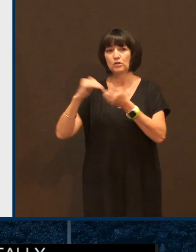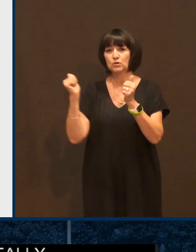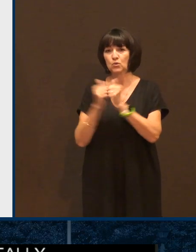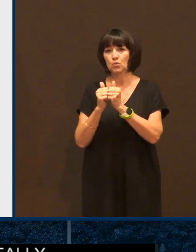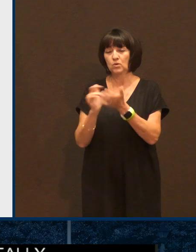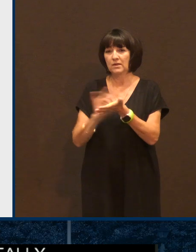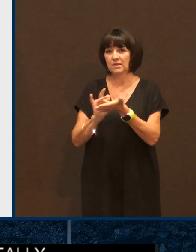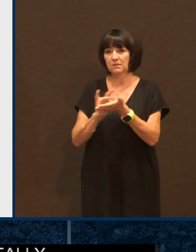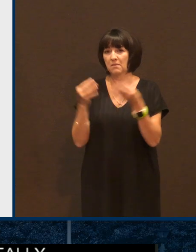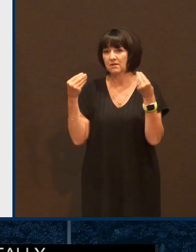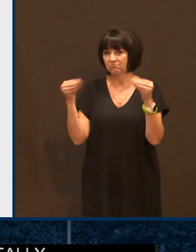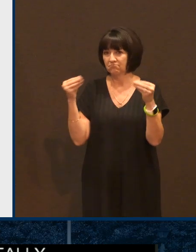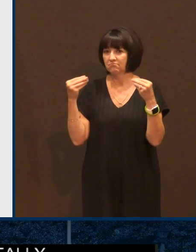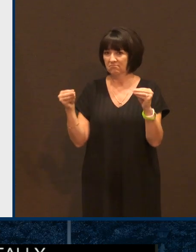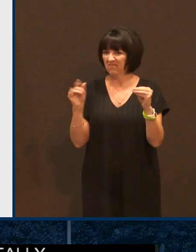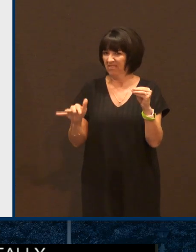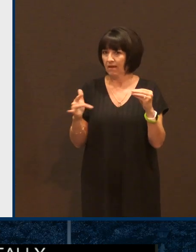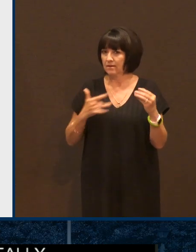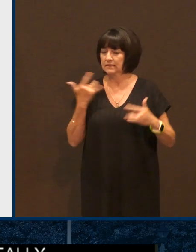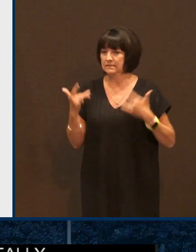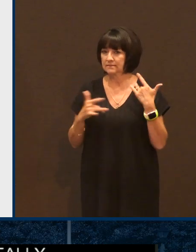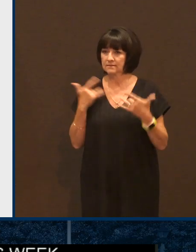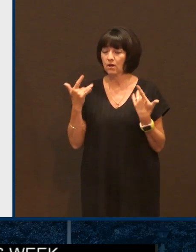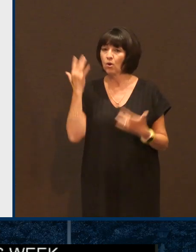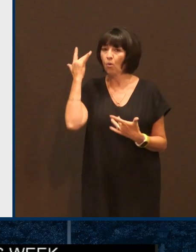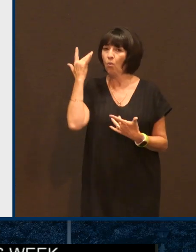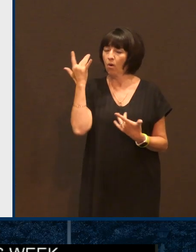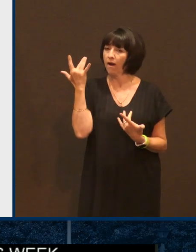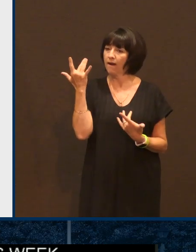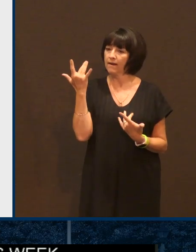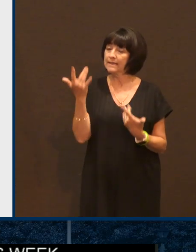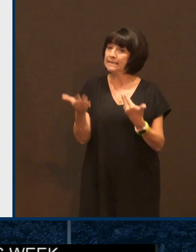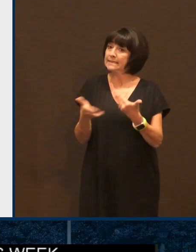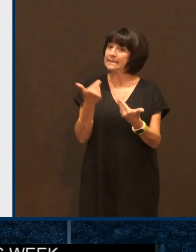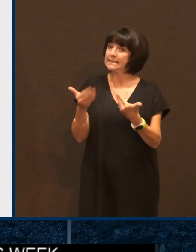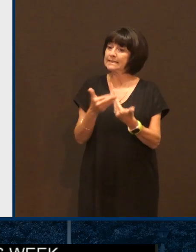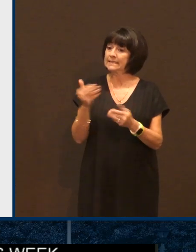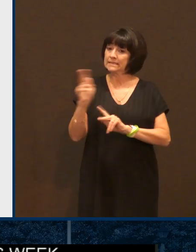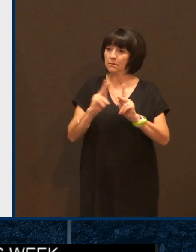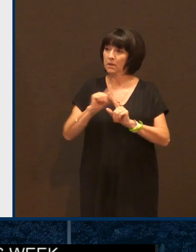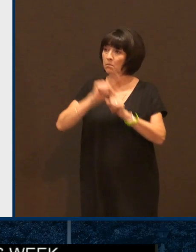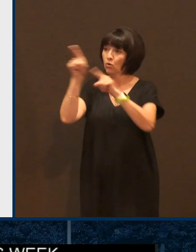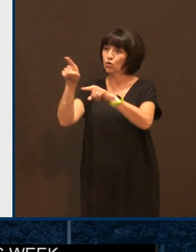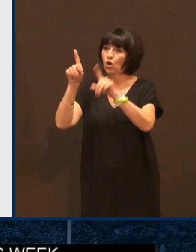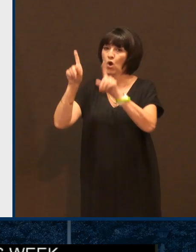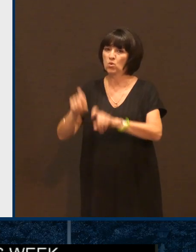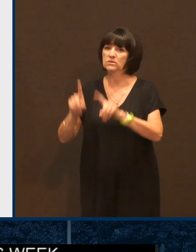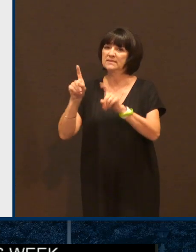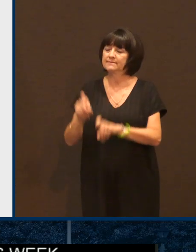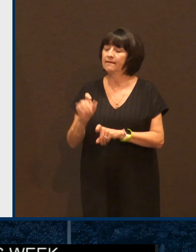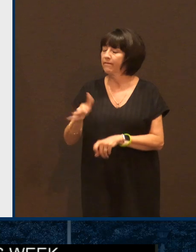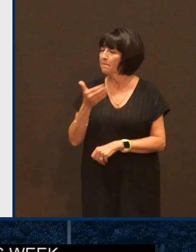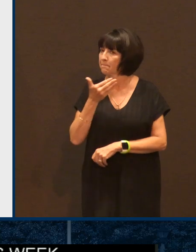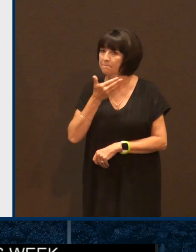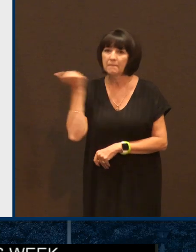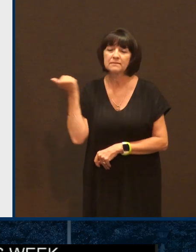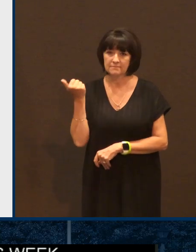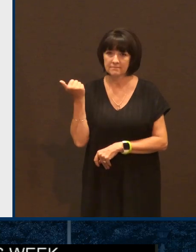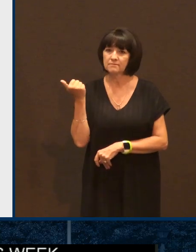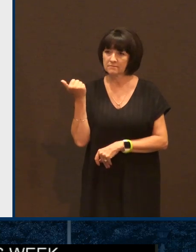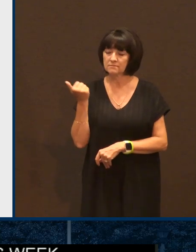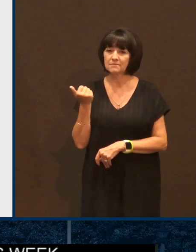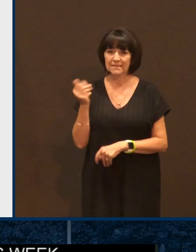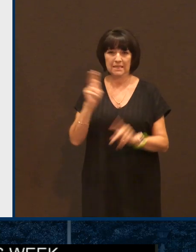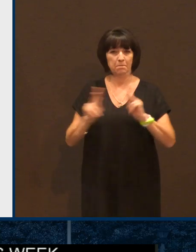with respect to the ease with which a Delawarean can go and get tested and quickly and get the results fast.